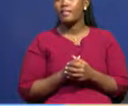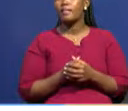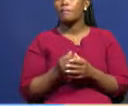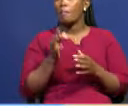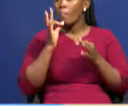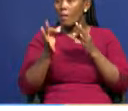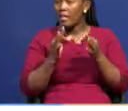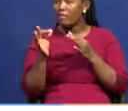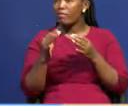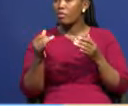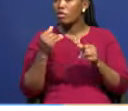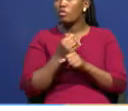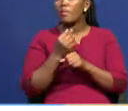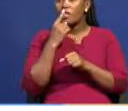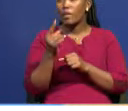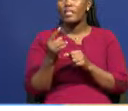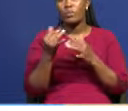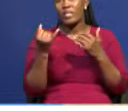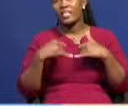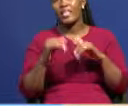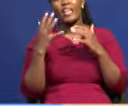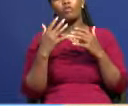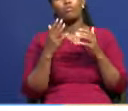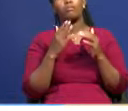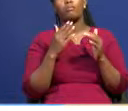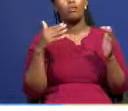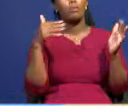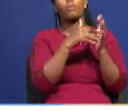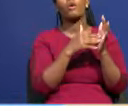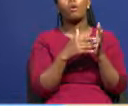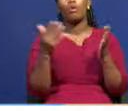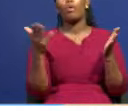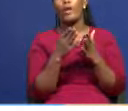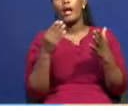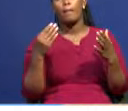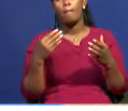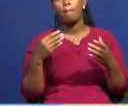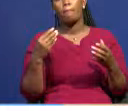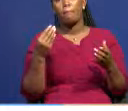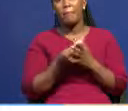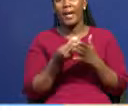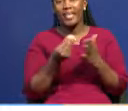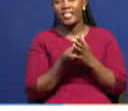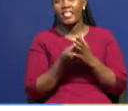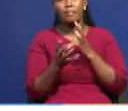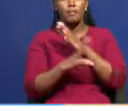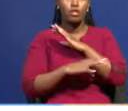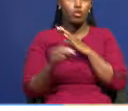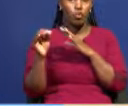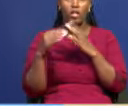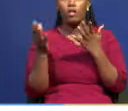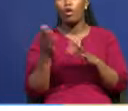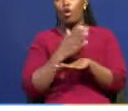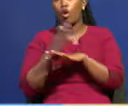seal these leakages that we are witnessing, not just within the government, even within the private sector itself, these leakages, revenue leakages we are